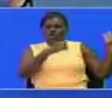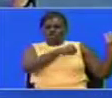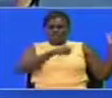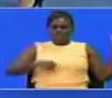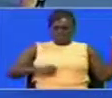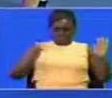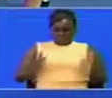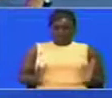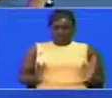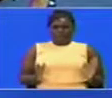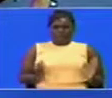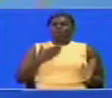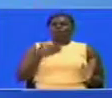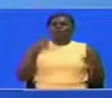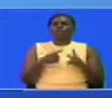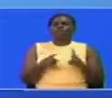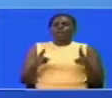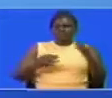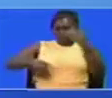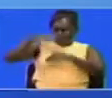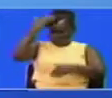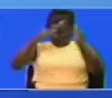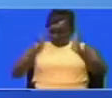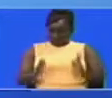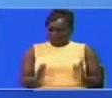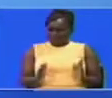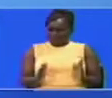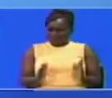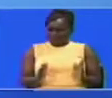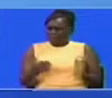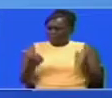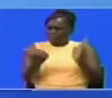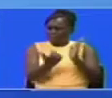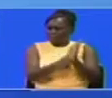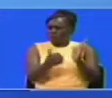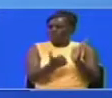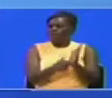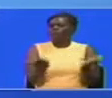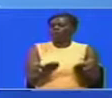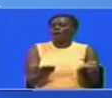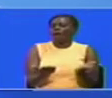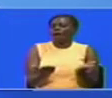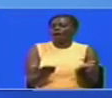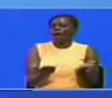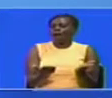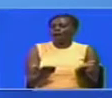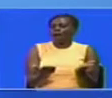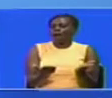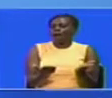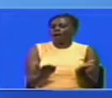KTN Prime. So allow me to begin with you, Professor. Where exactly is the problem? What is happening in that region?